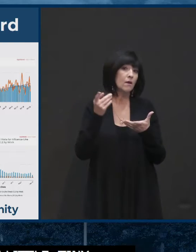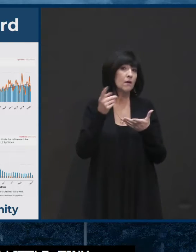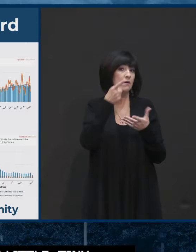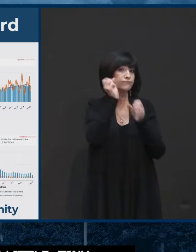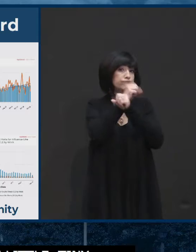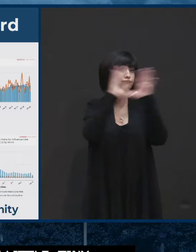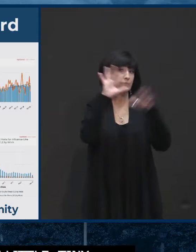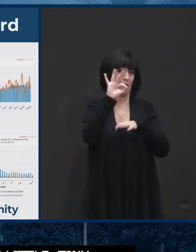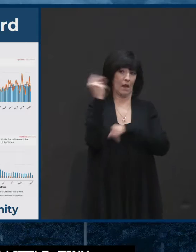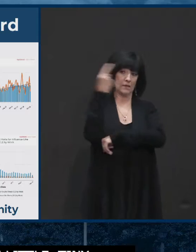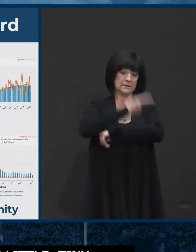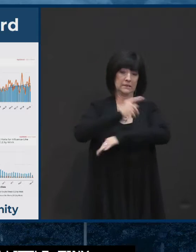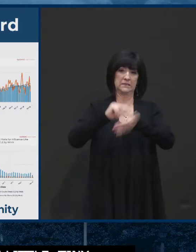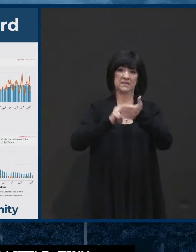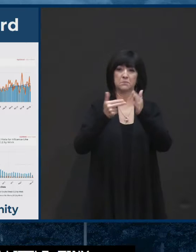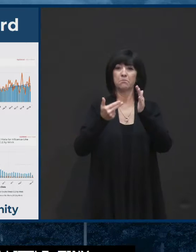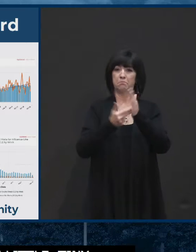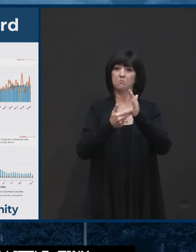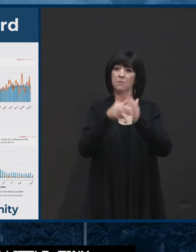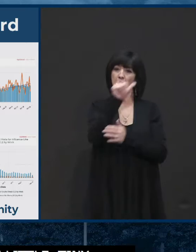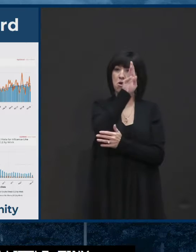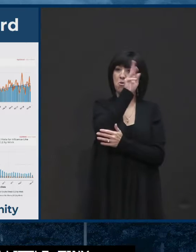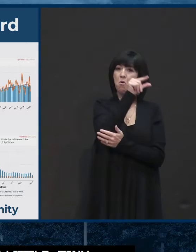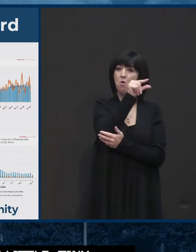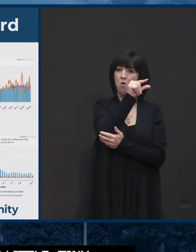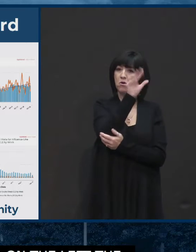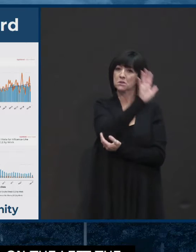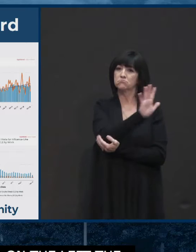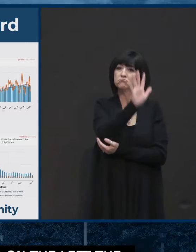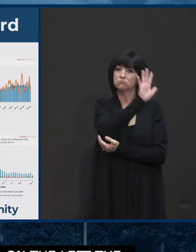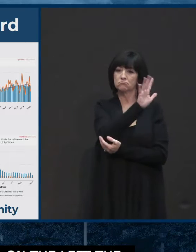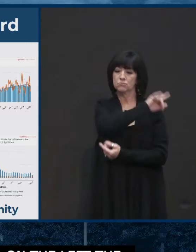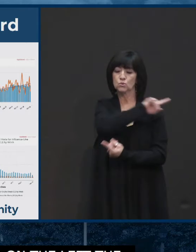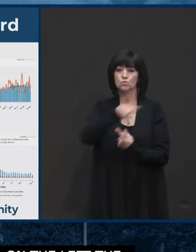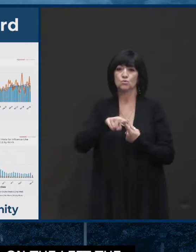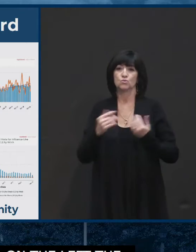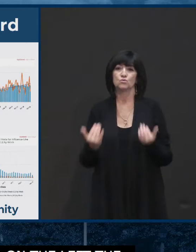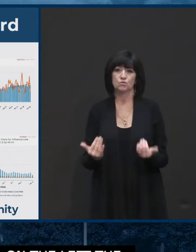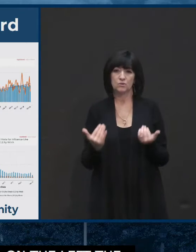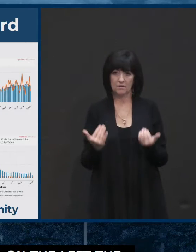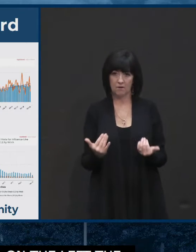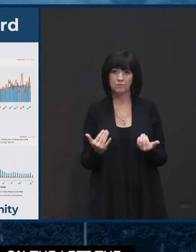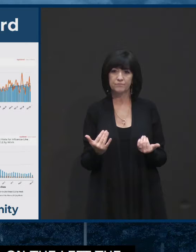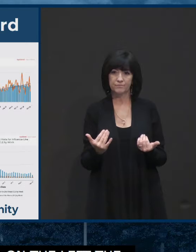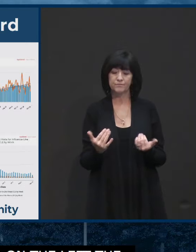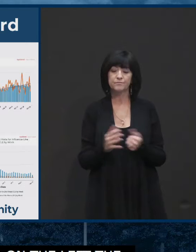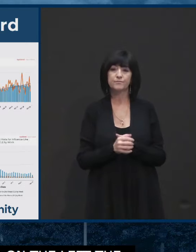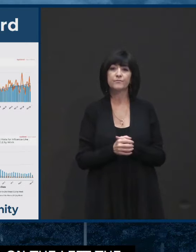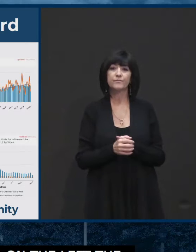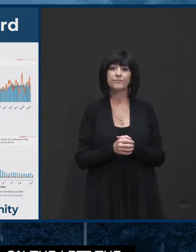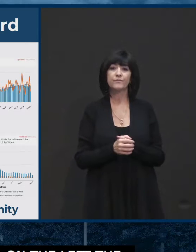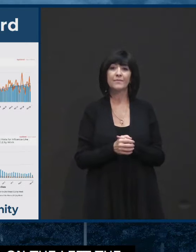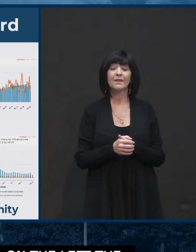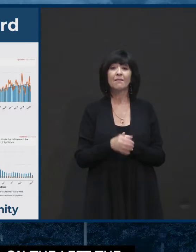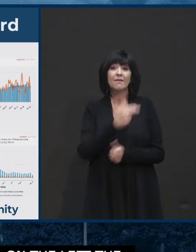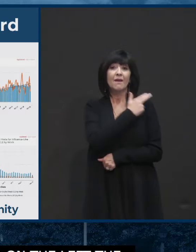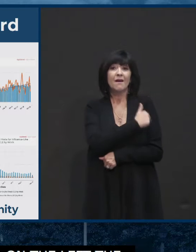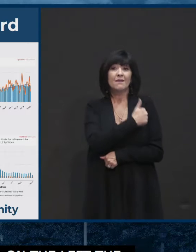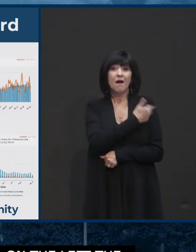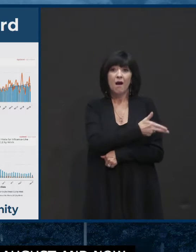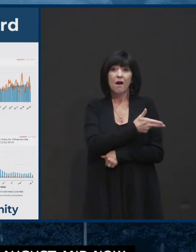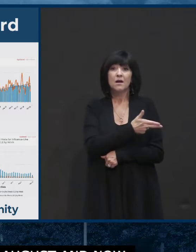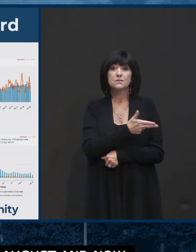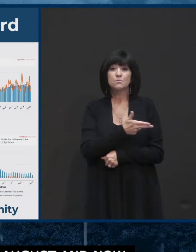more recently, and now we're leveling off. The new hospital admissions tends to be up and down, as you can see, the top